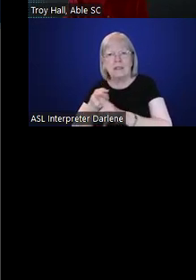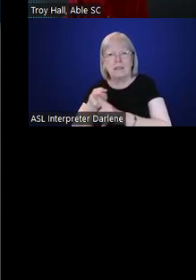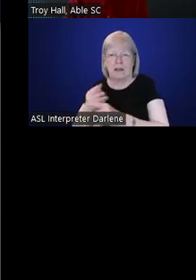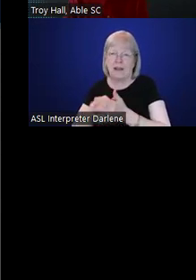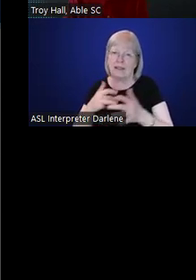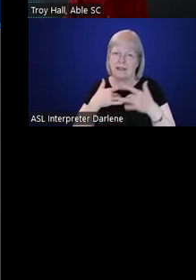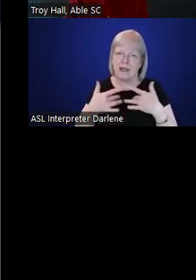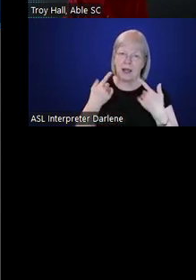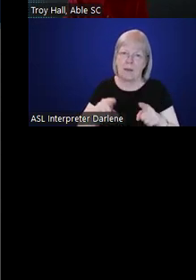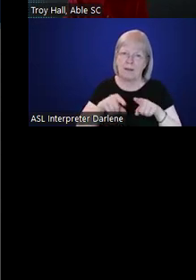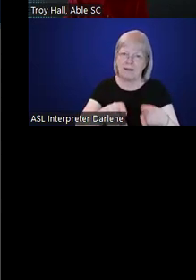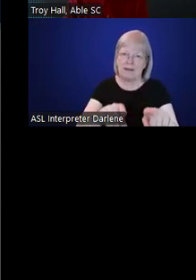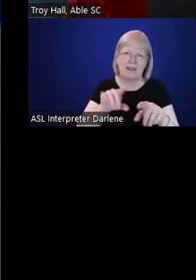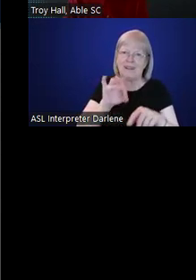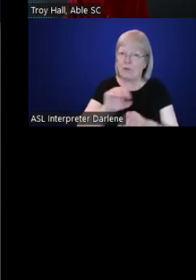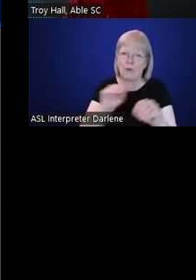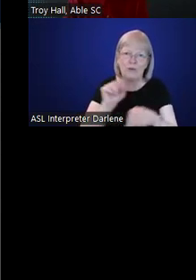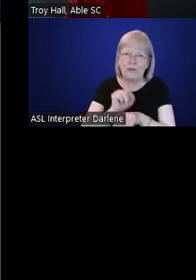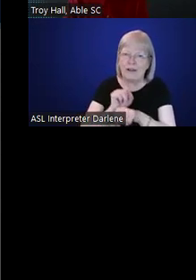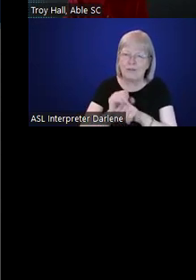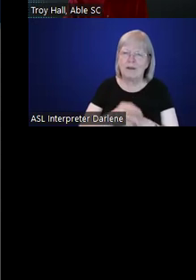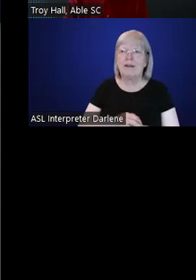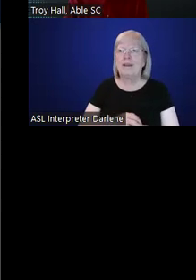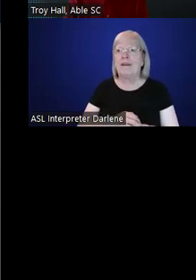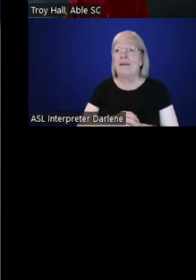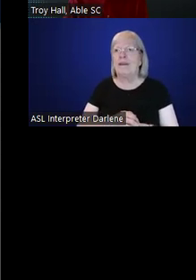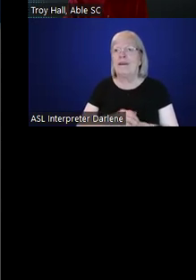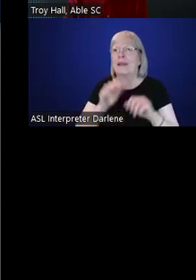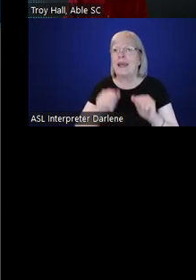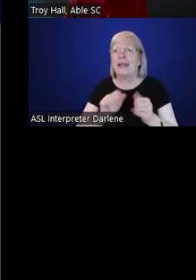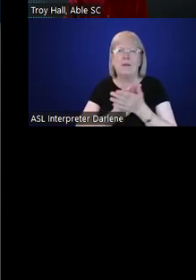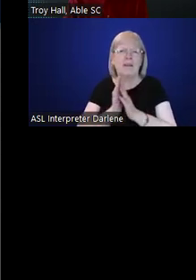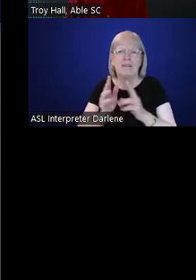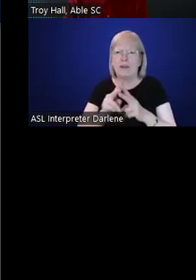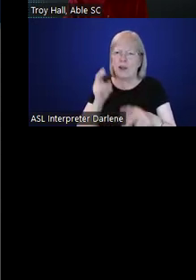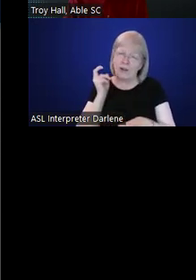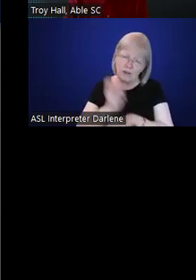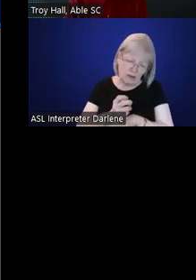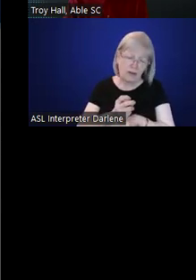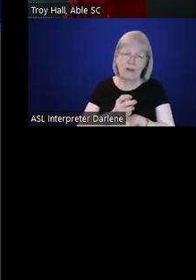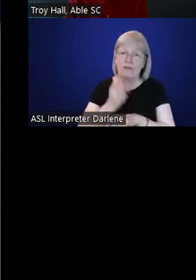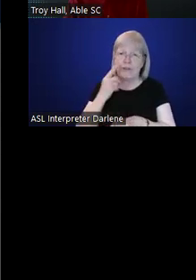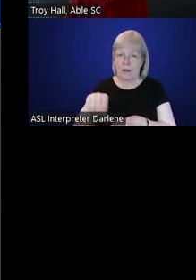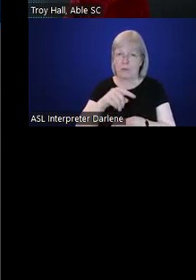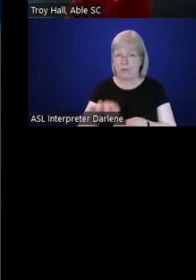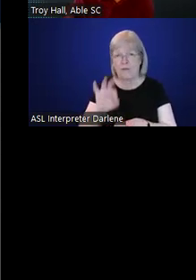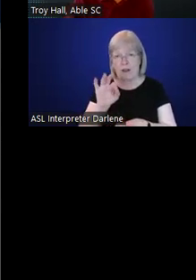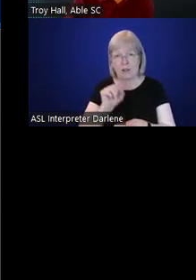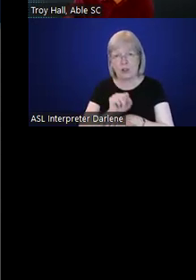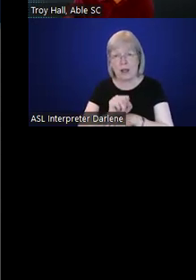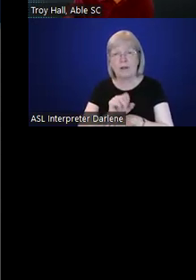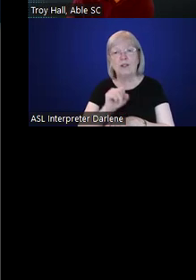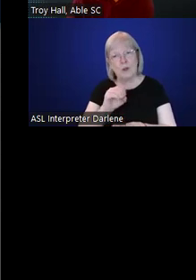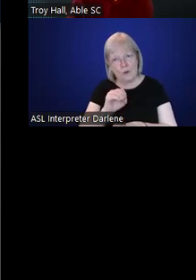not having a job, it can be very, very difficult to find a job. And so Centers for